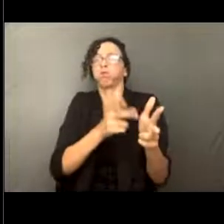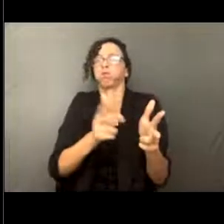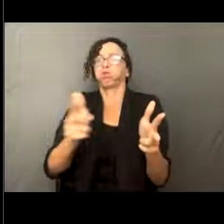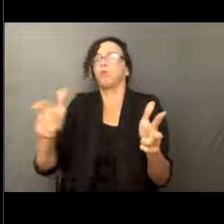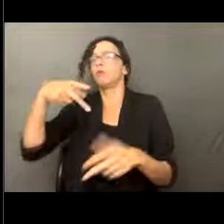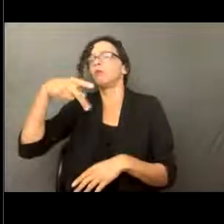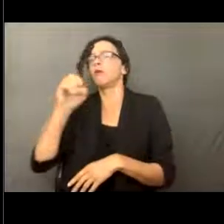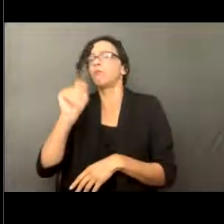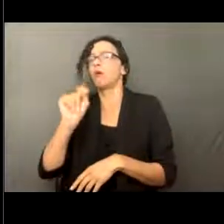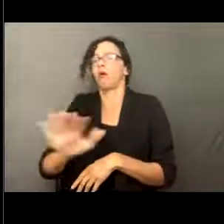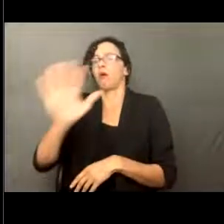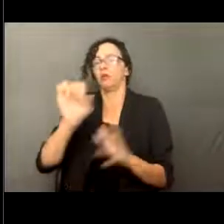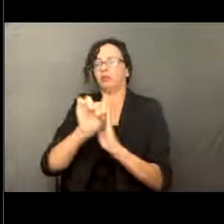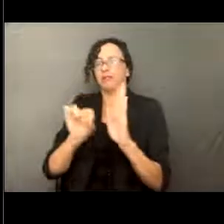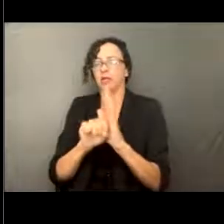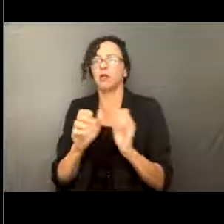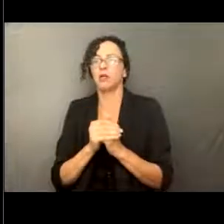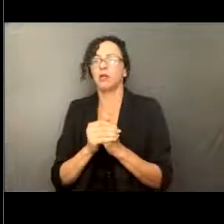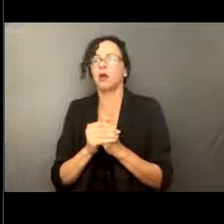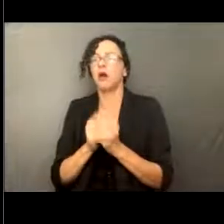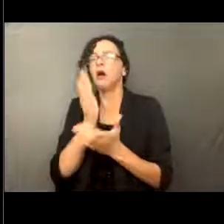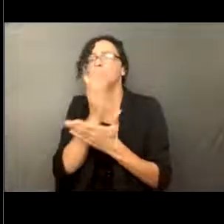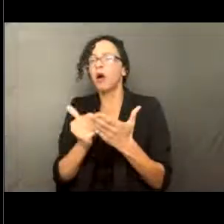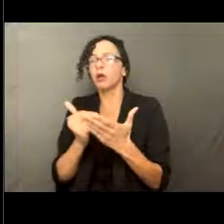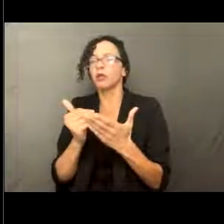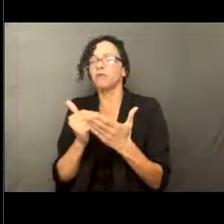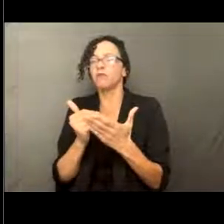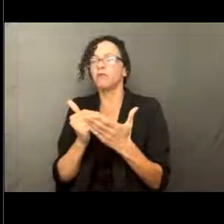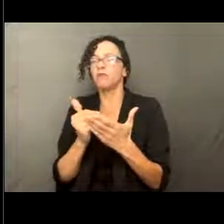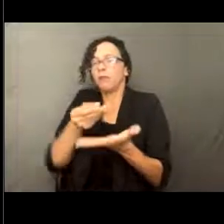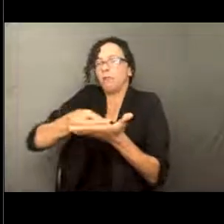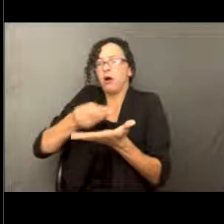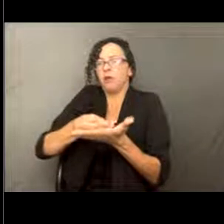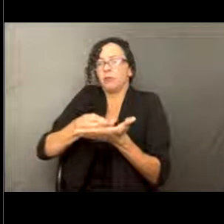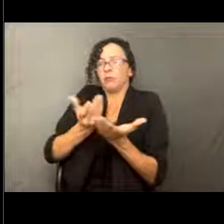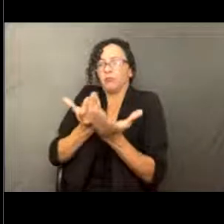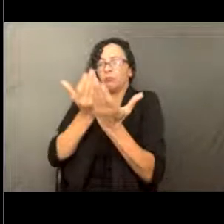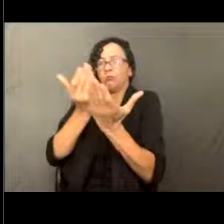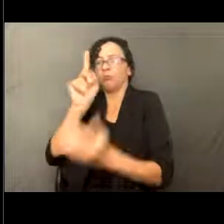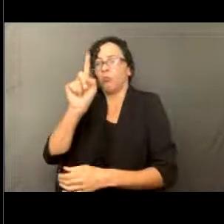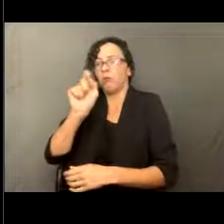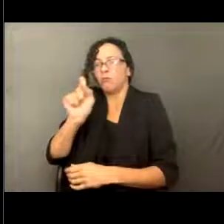he brought forward was a $1.2 billion port